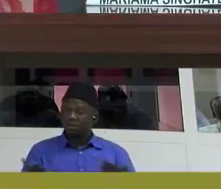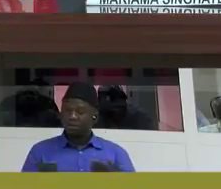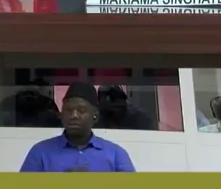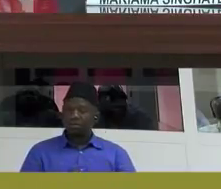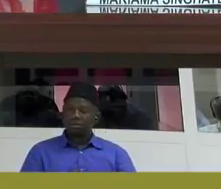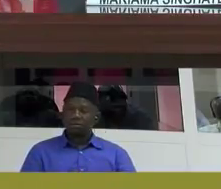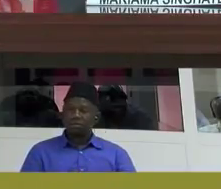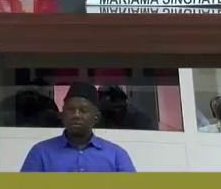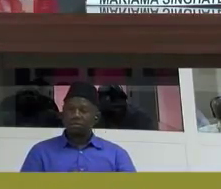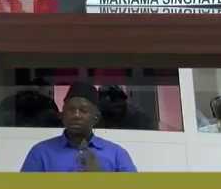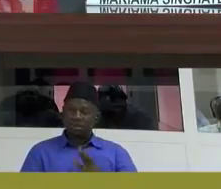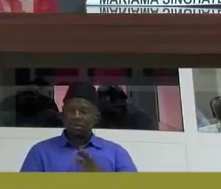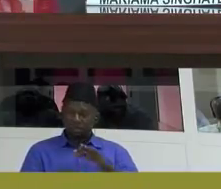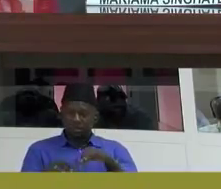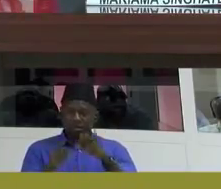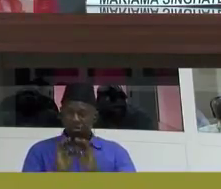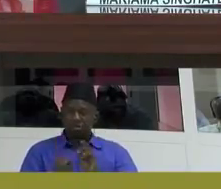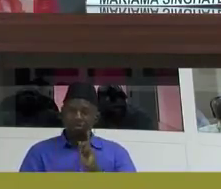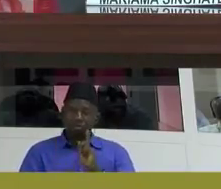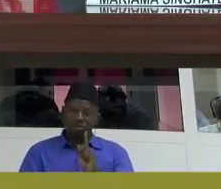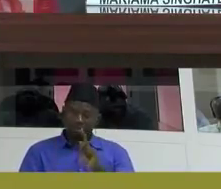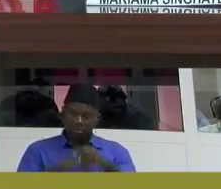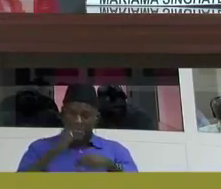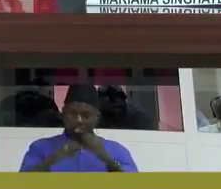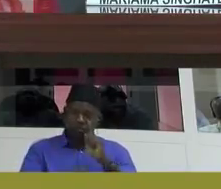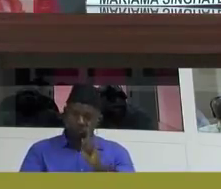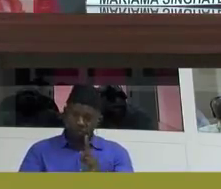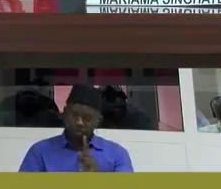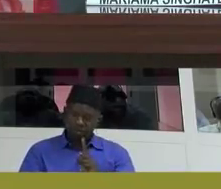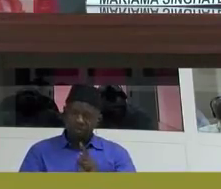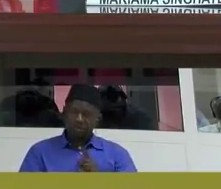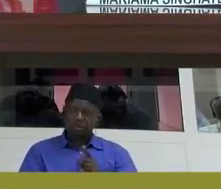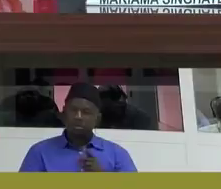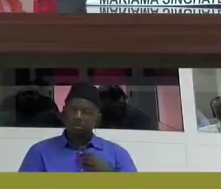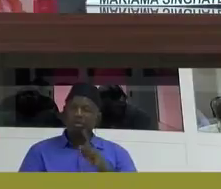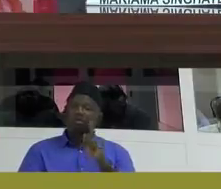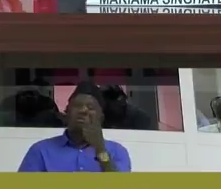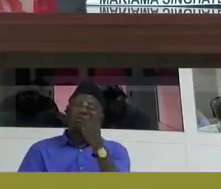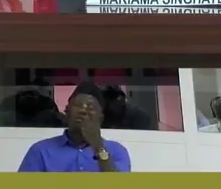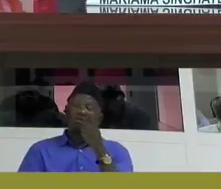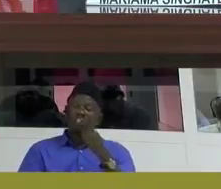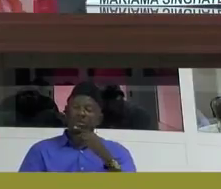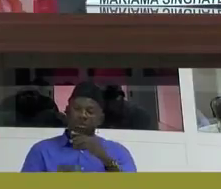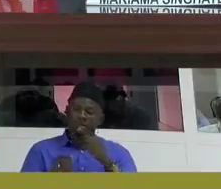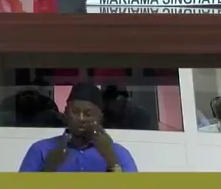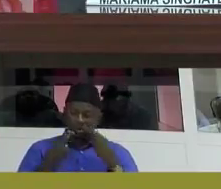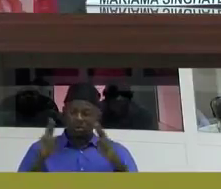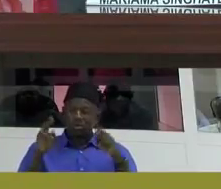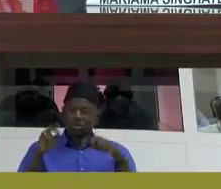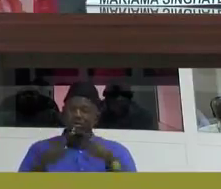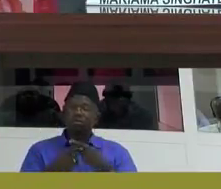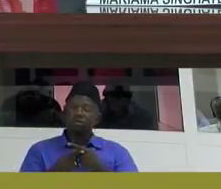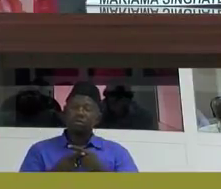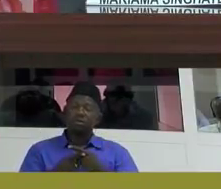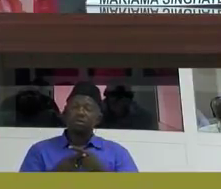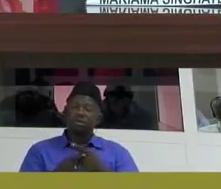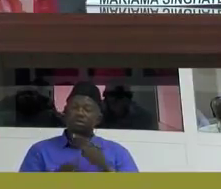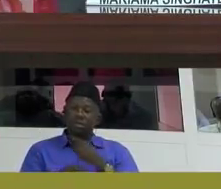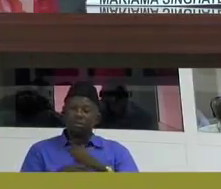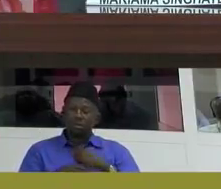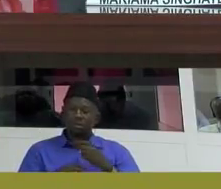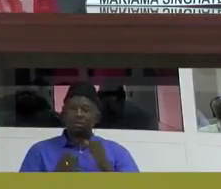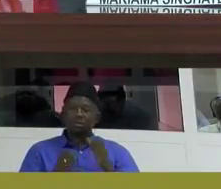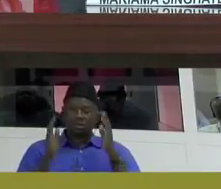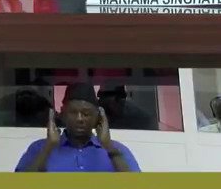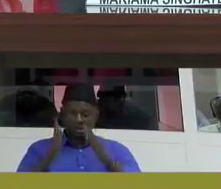one. The first thing is the act of the declaration of the Gambia as an Islamic state.